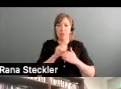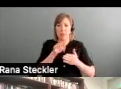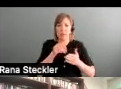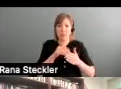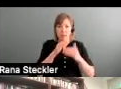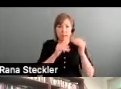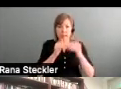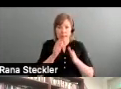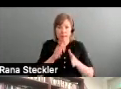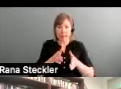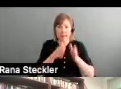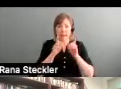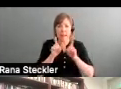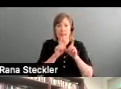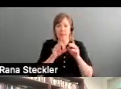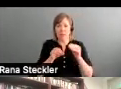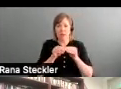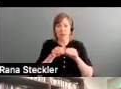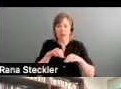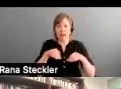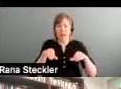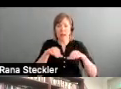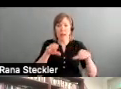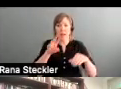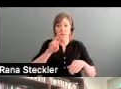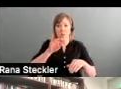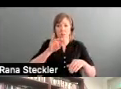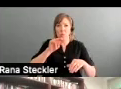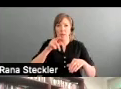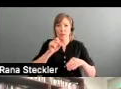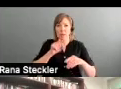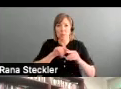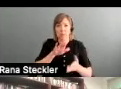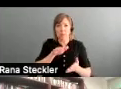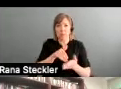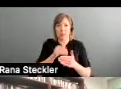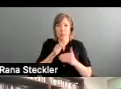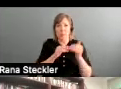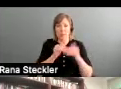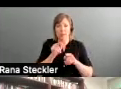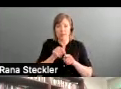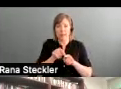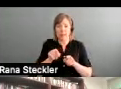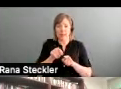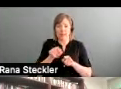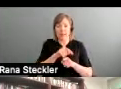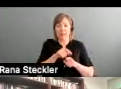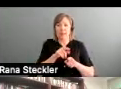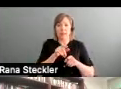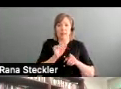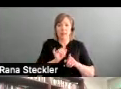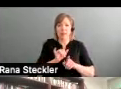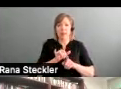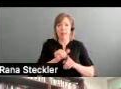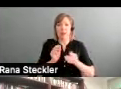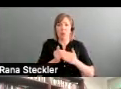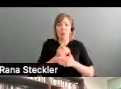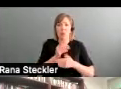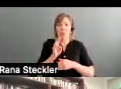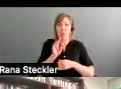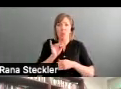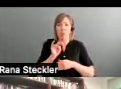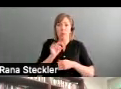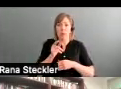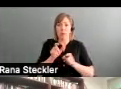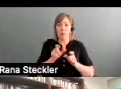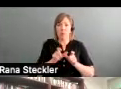building, and then as you added wings on to the center building, the new wing was